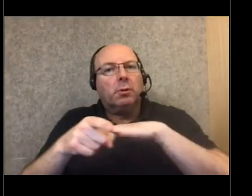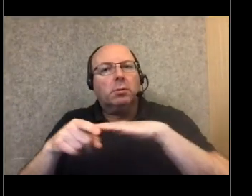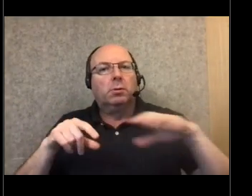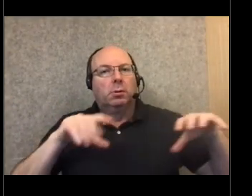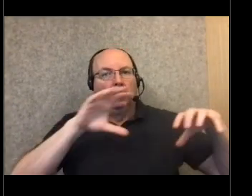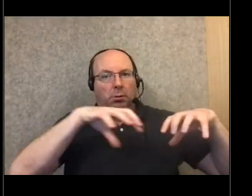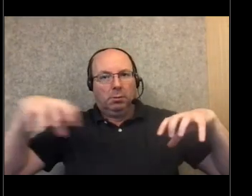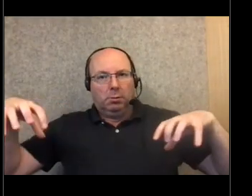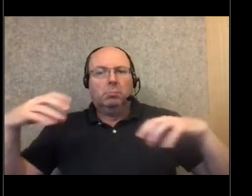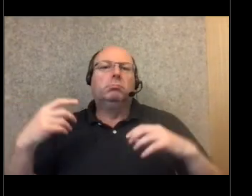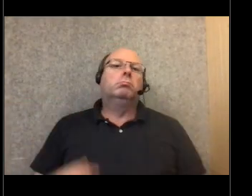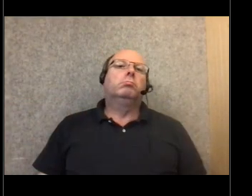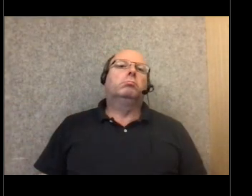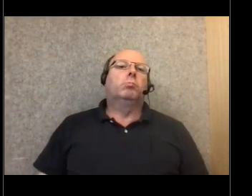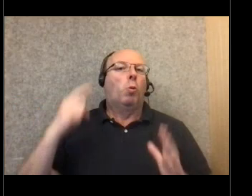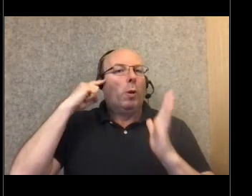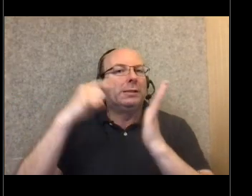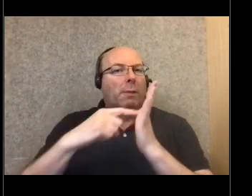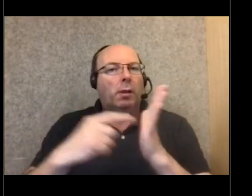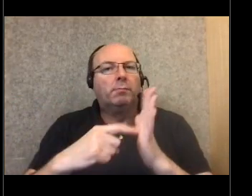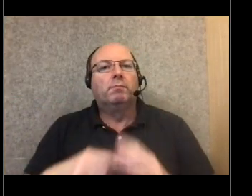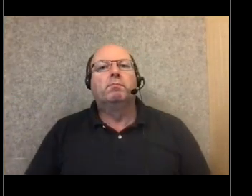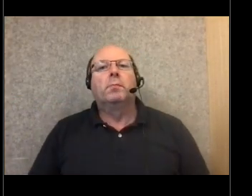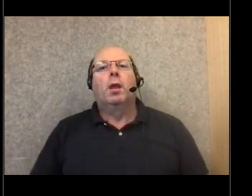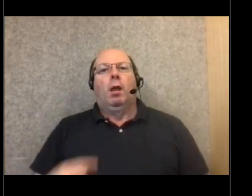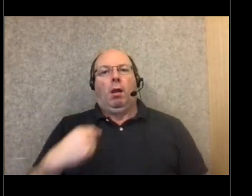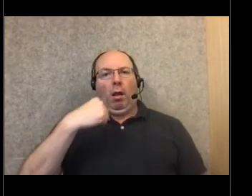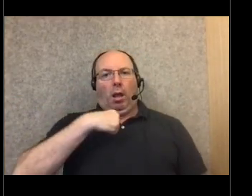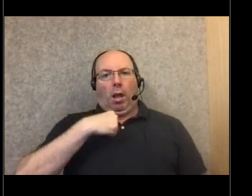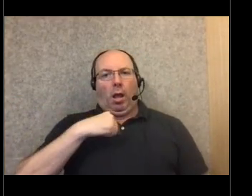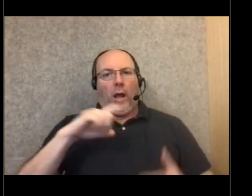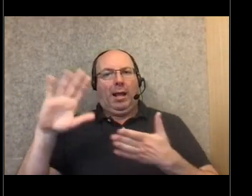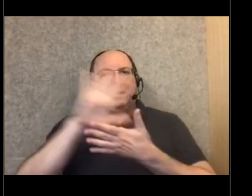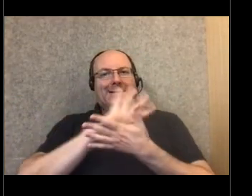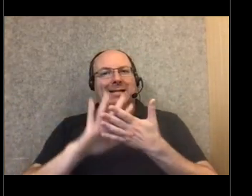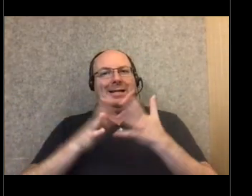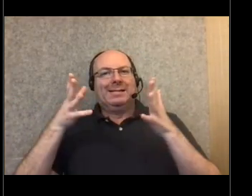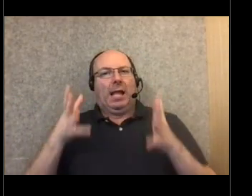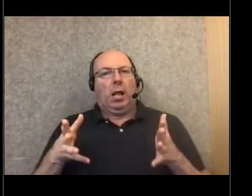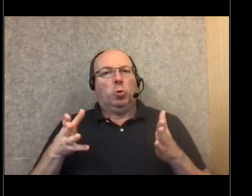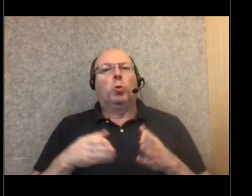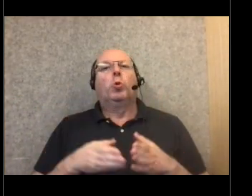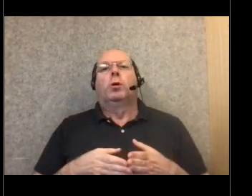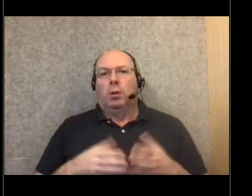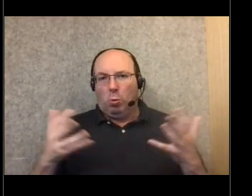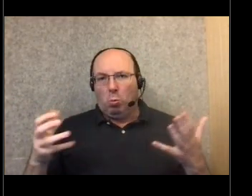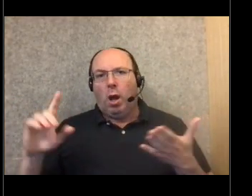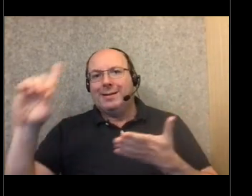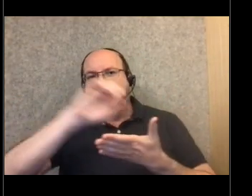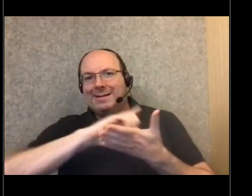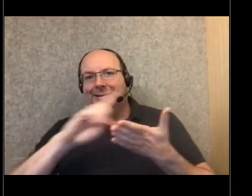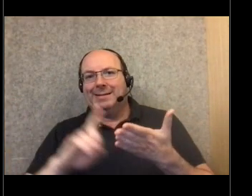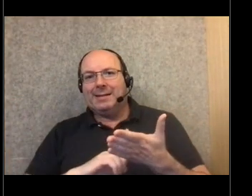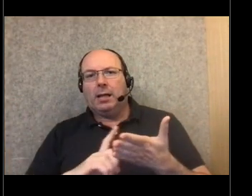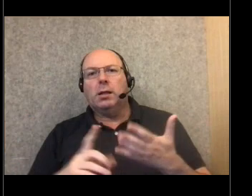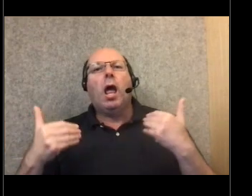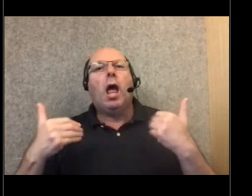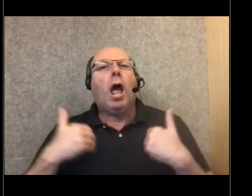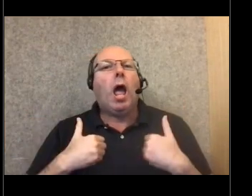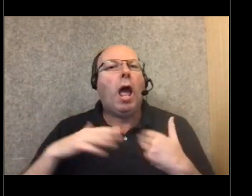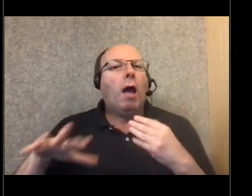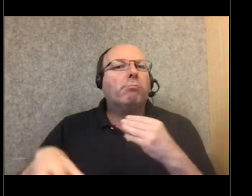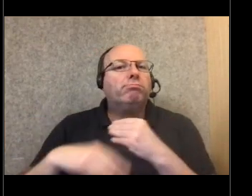So if a designer chooses a design that has the amenities,